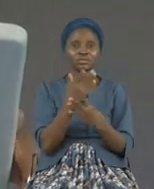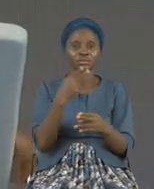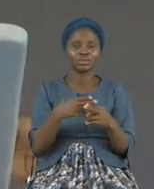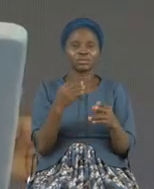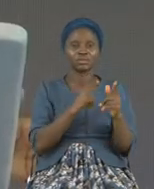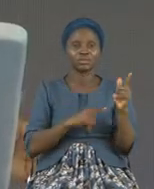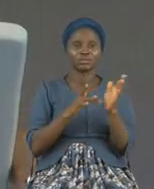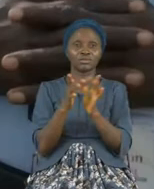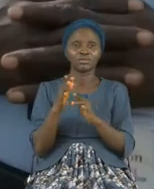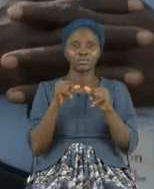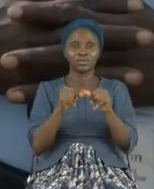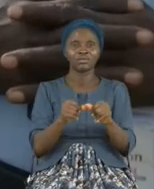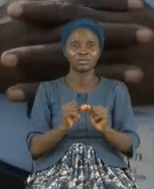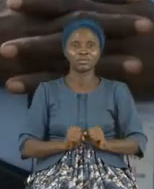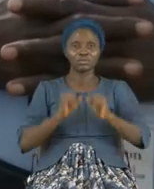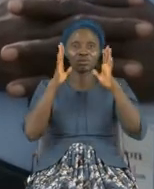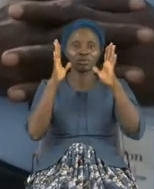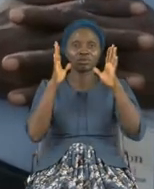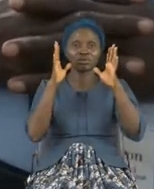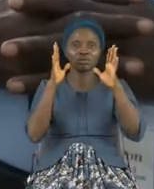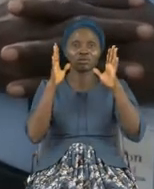Steadfastly committed.